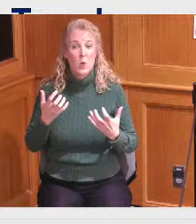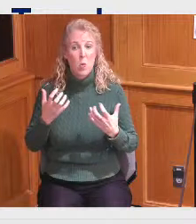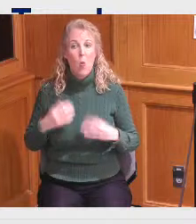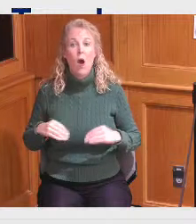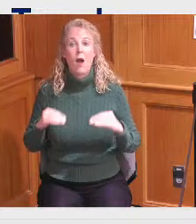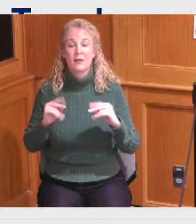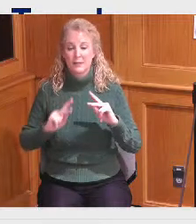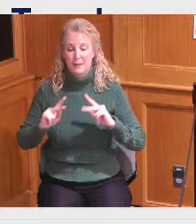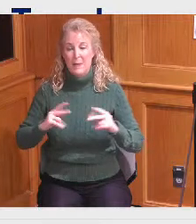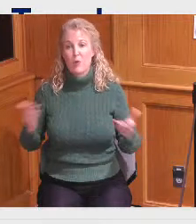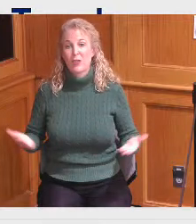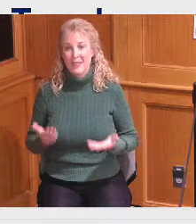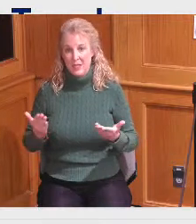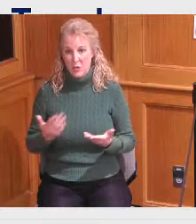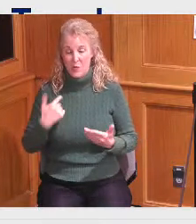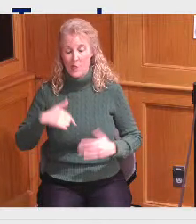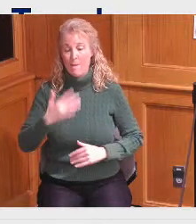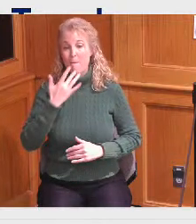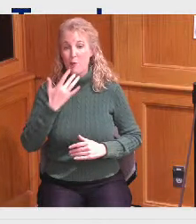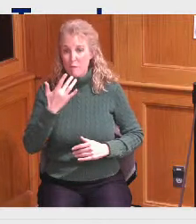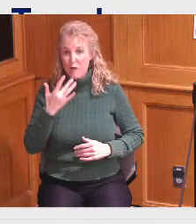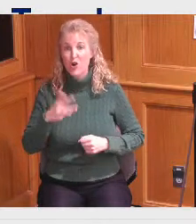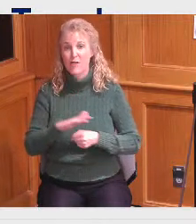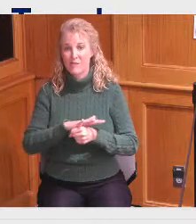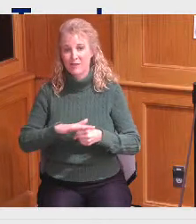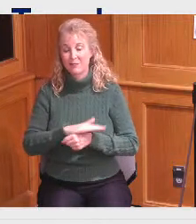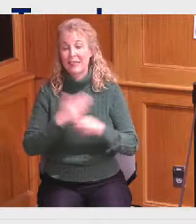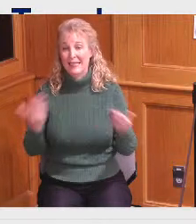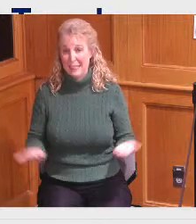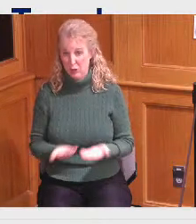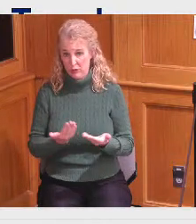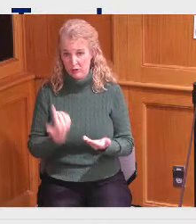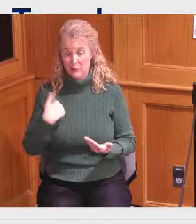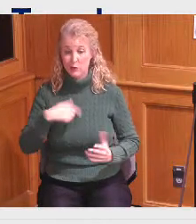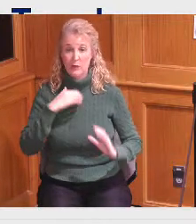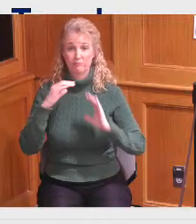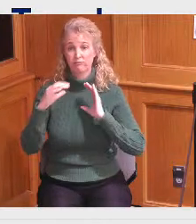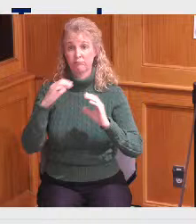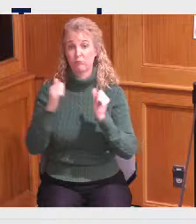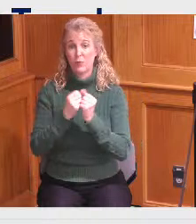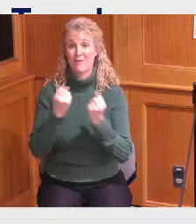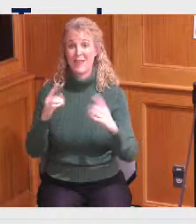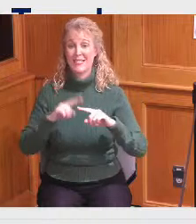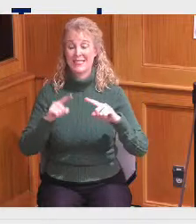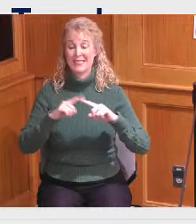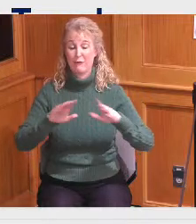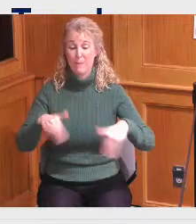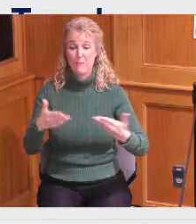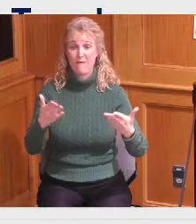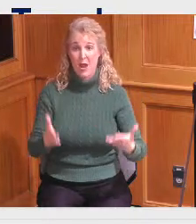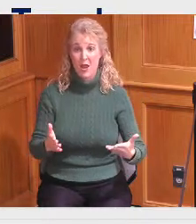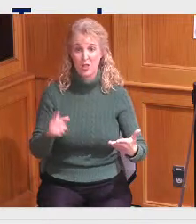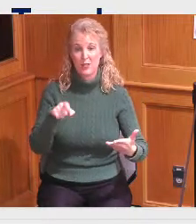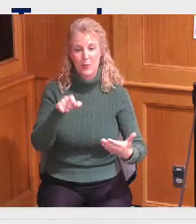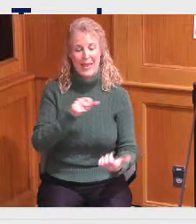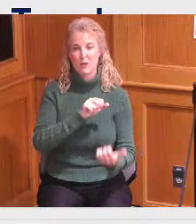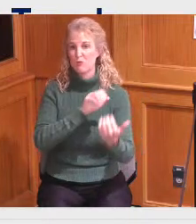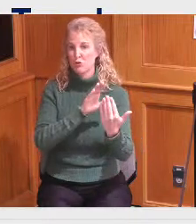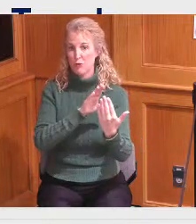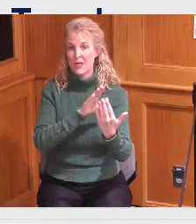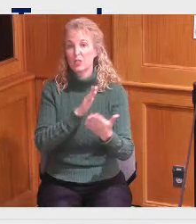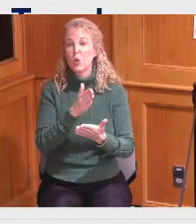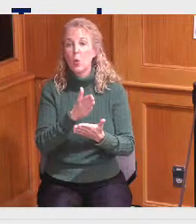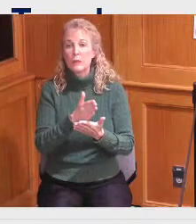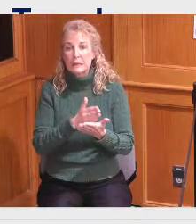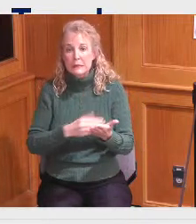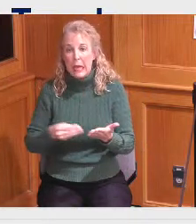kids local and to get the services that they need, we had conversations with our providers and needed to address that, so we gave some increases